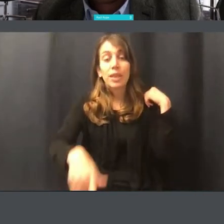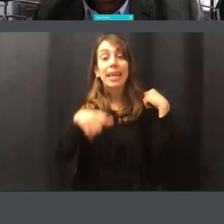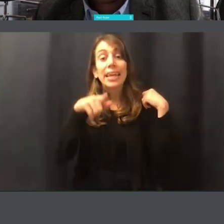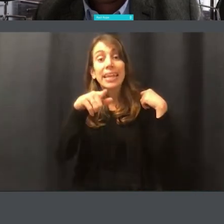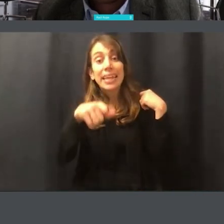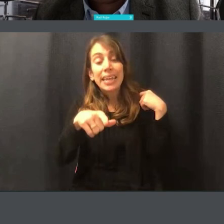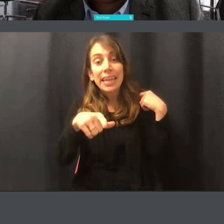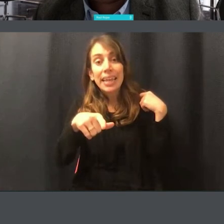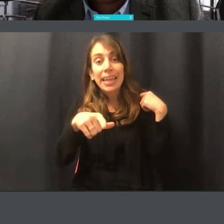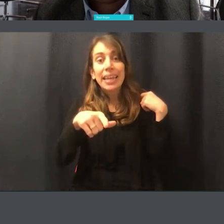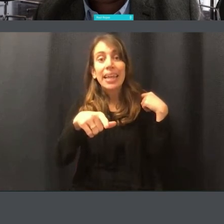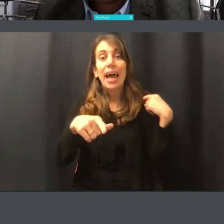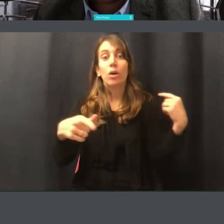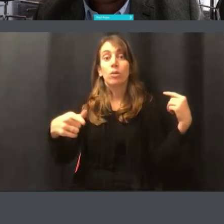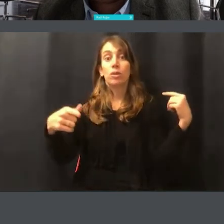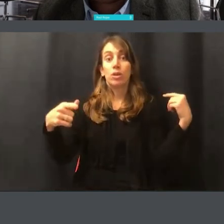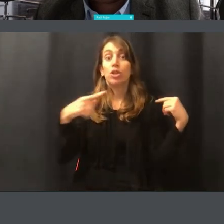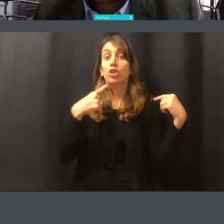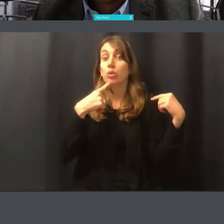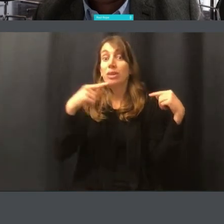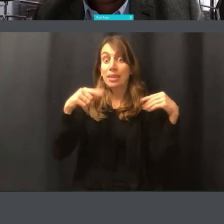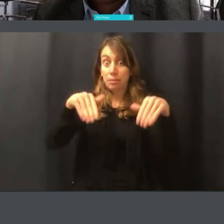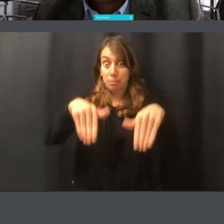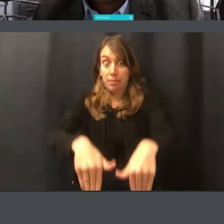Tócate los dedos del pie.